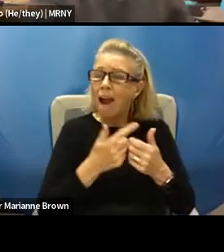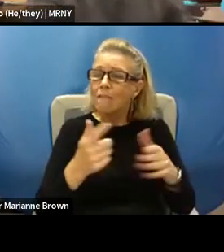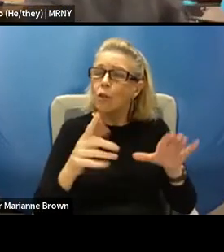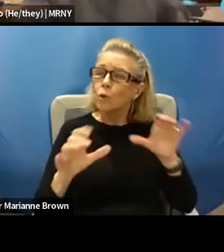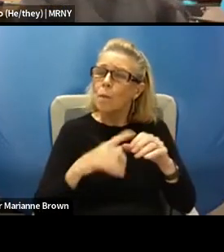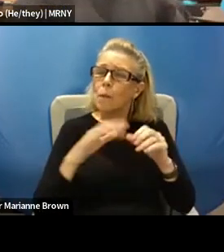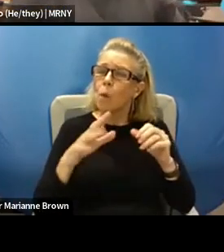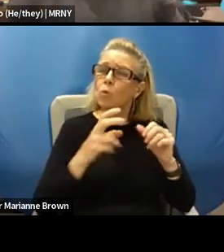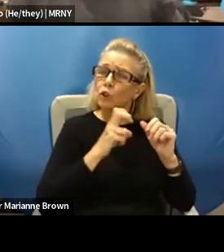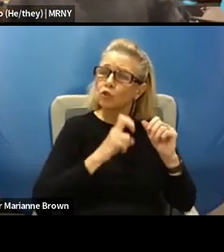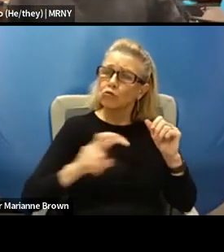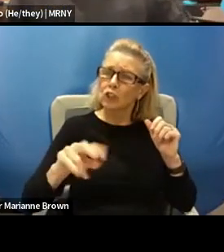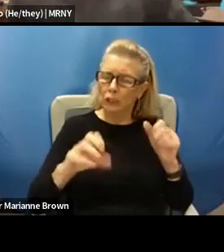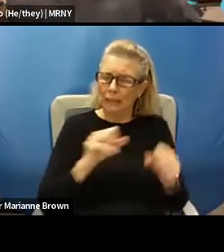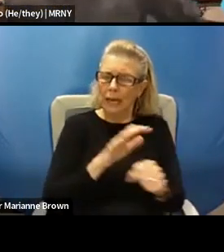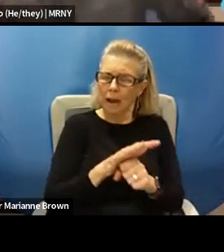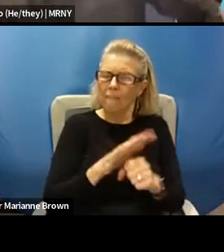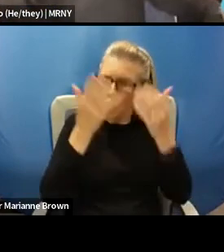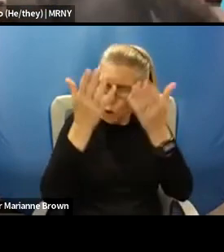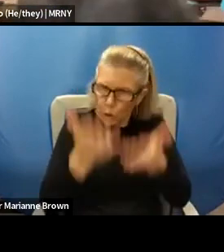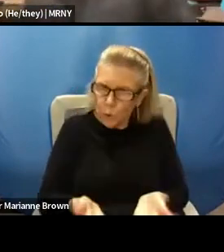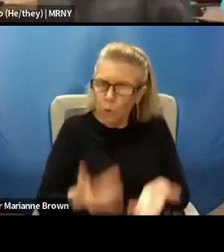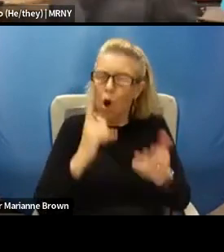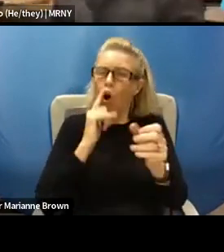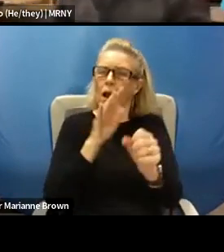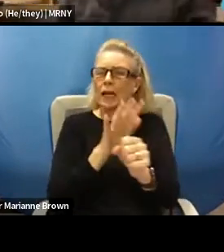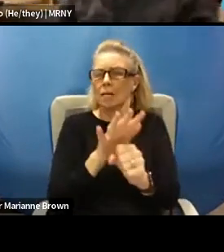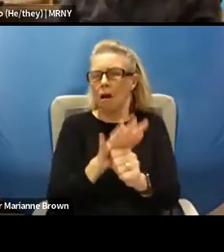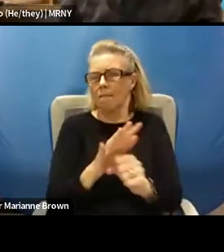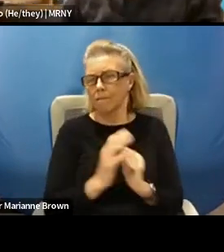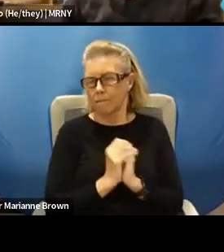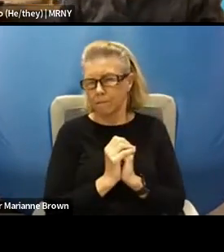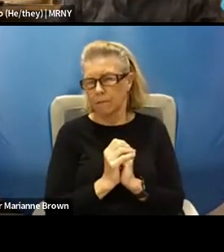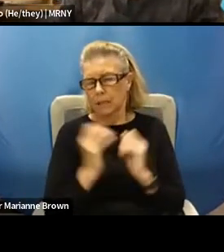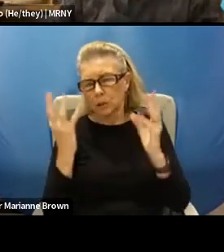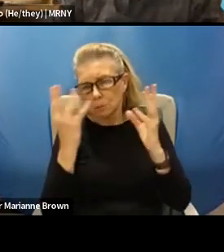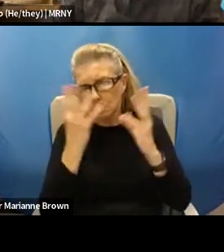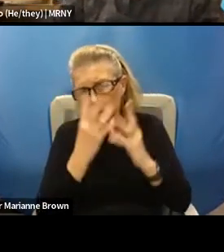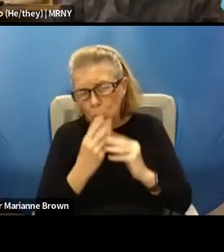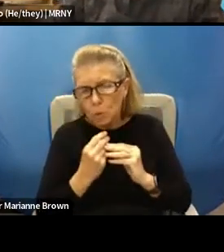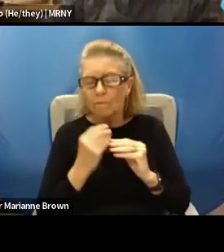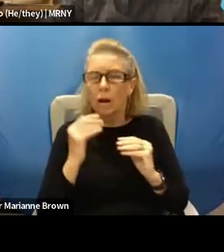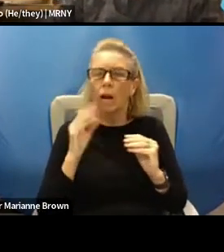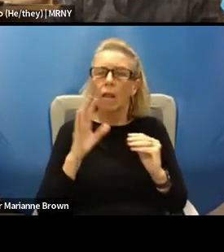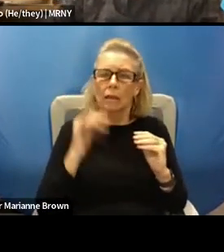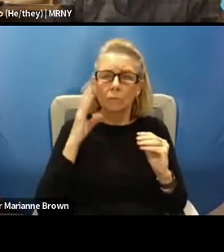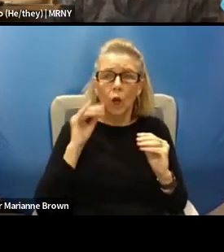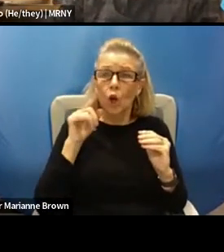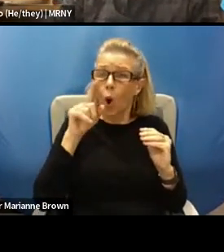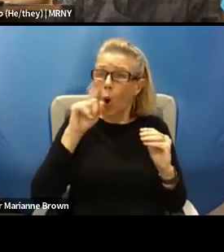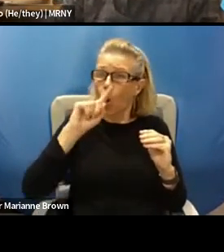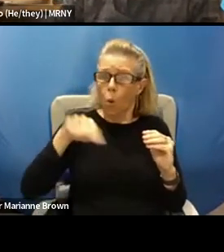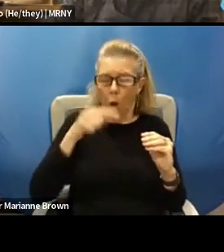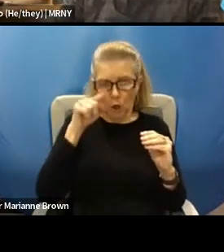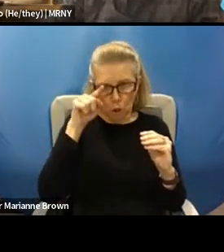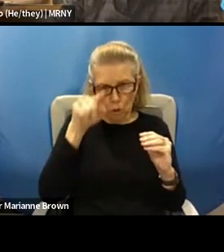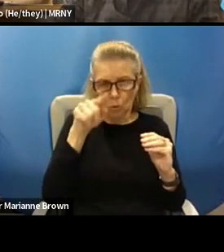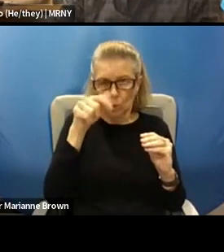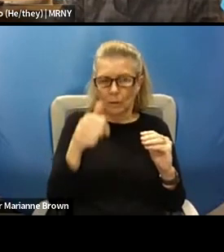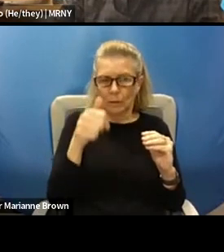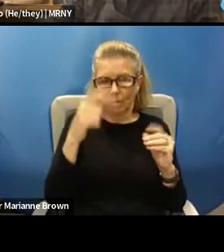enough. And it's beautiful and it's your experience, and you get to decide what that is for you, nobody